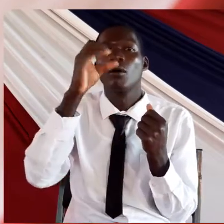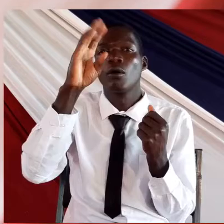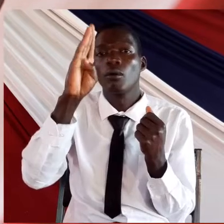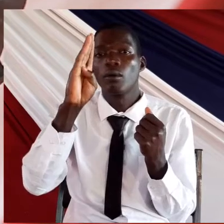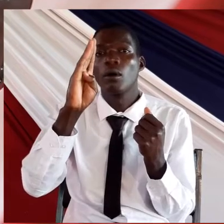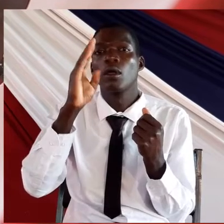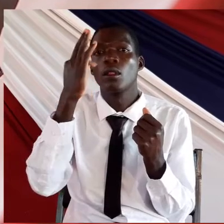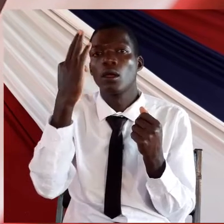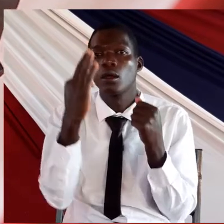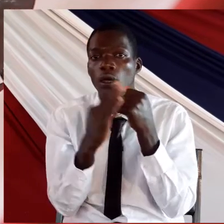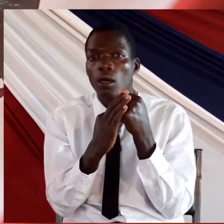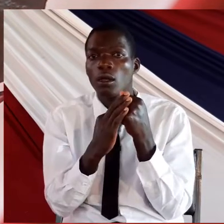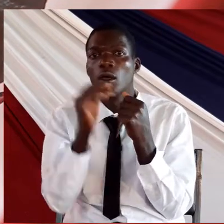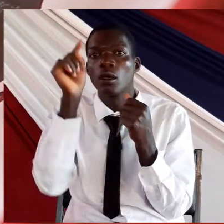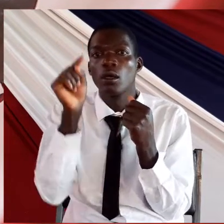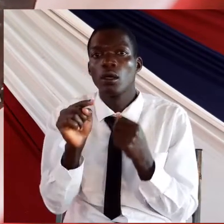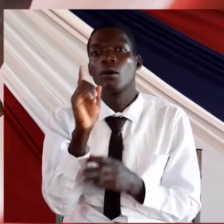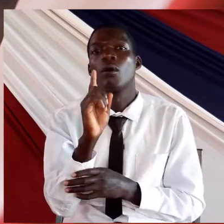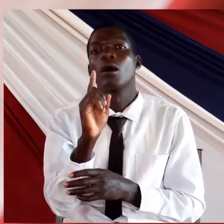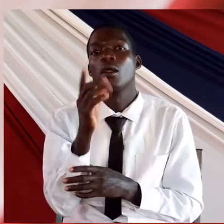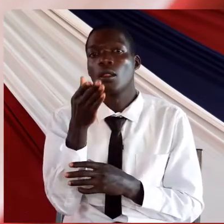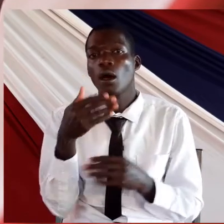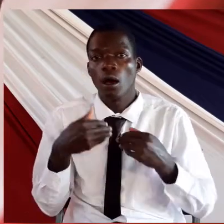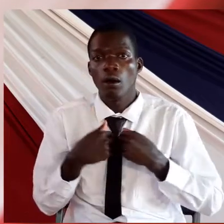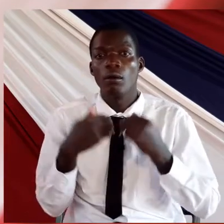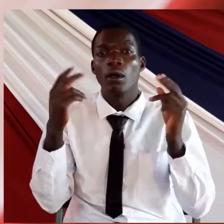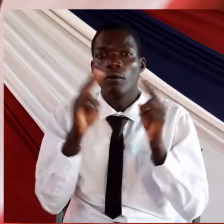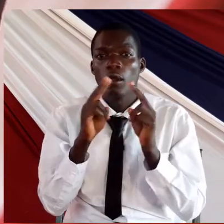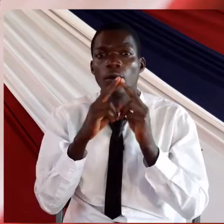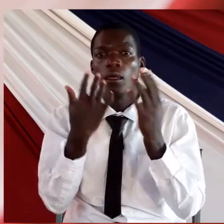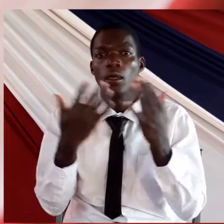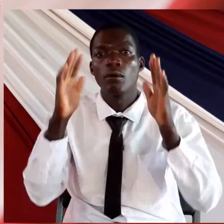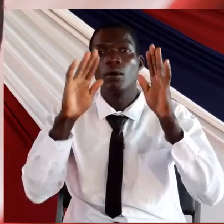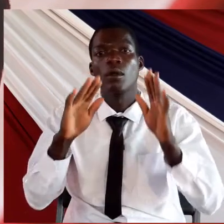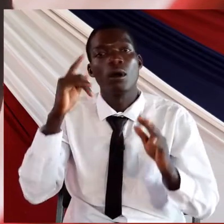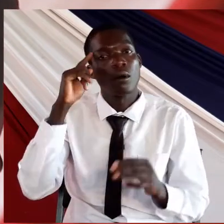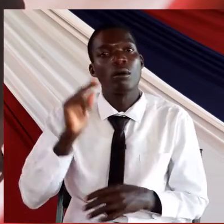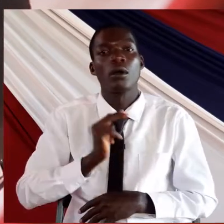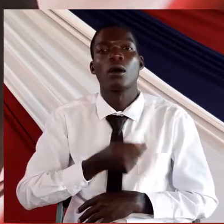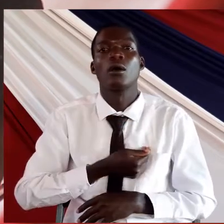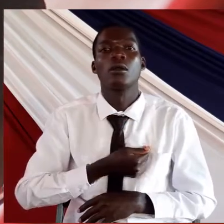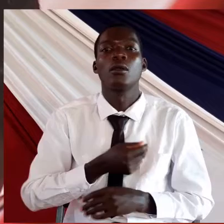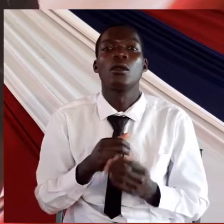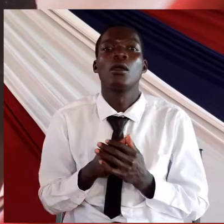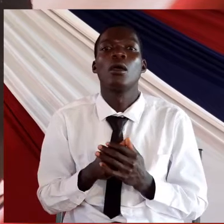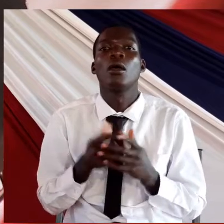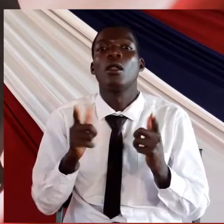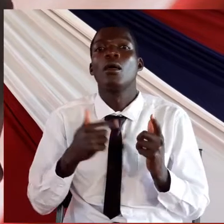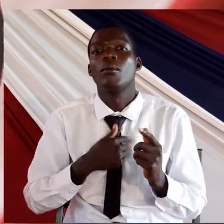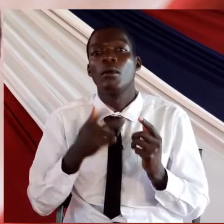1, it has something very, very important for us. Yes. Let me